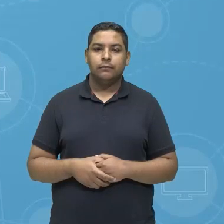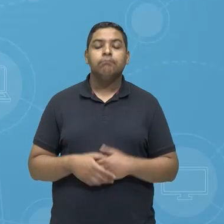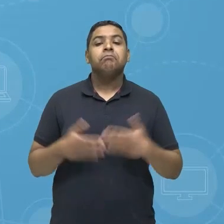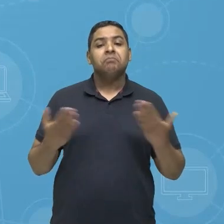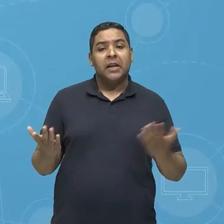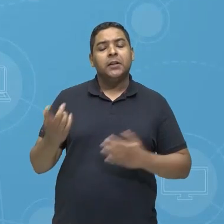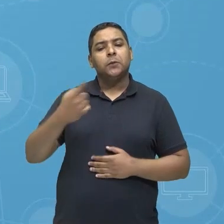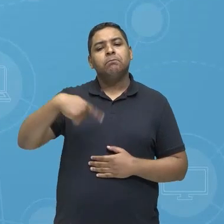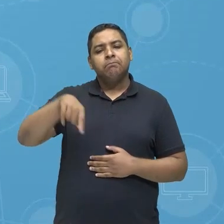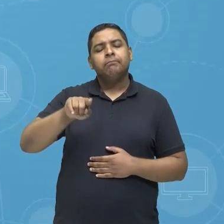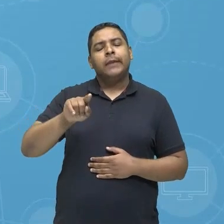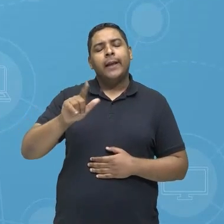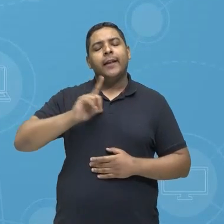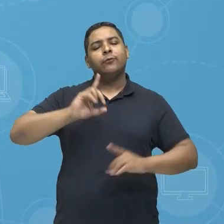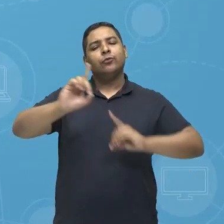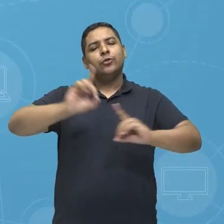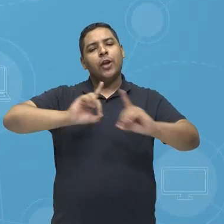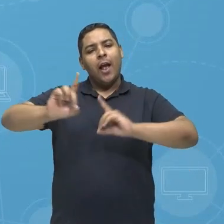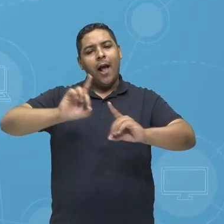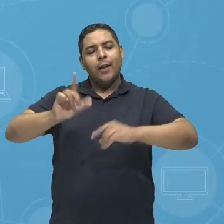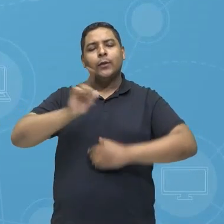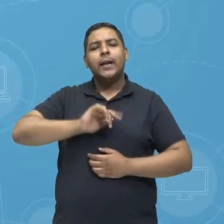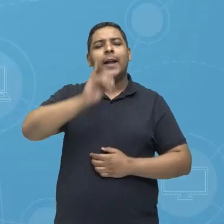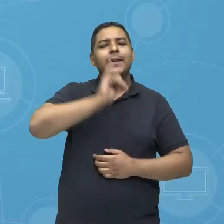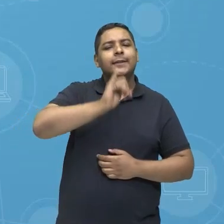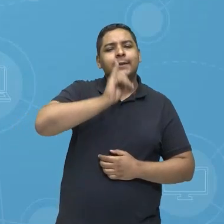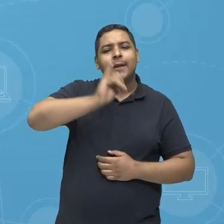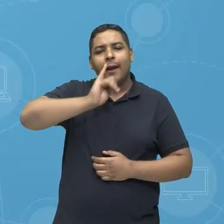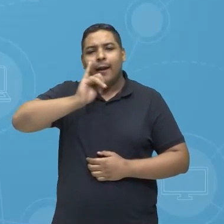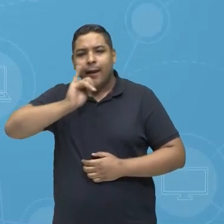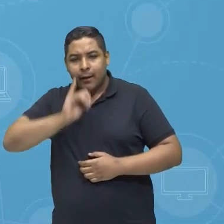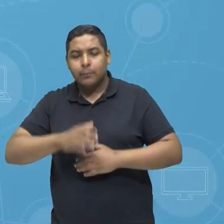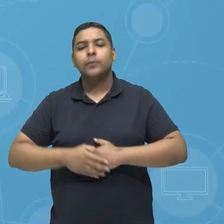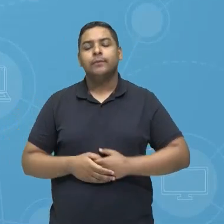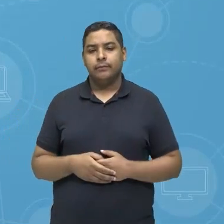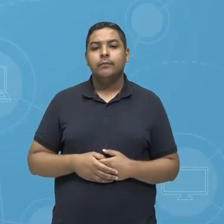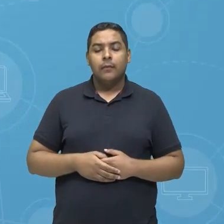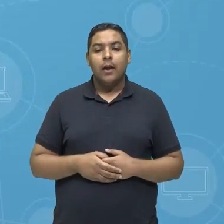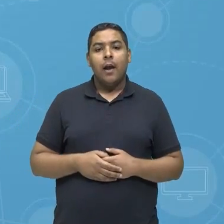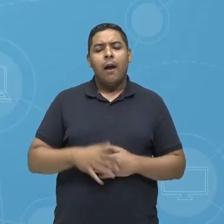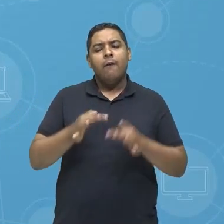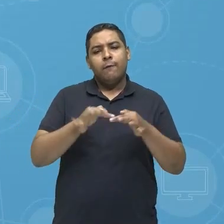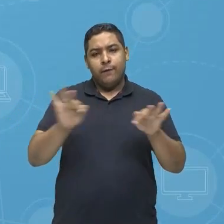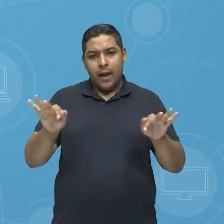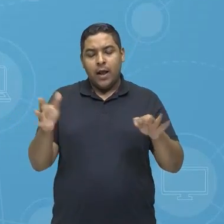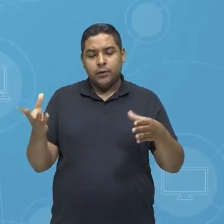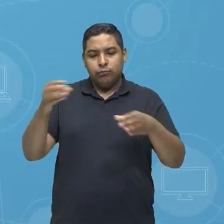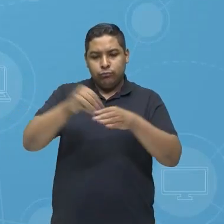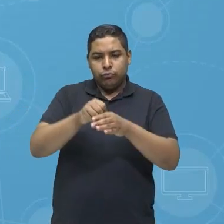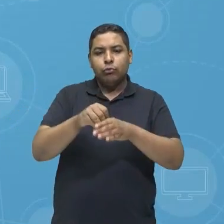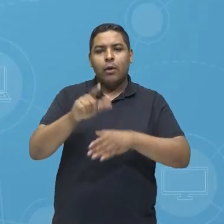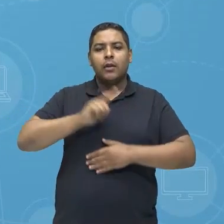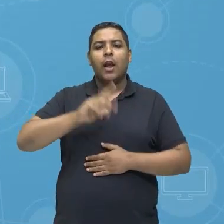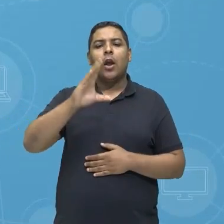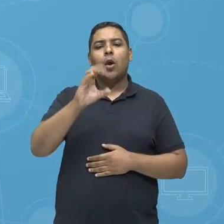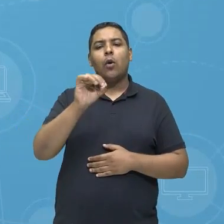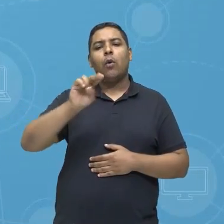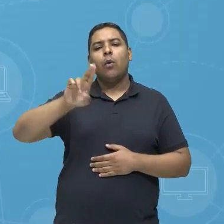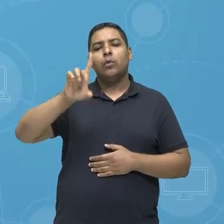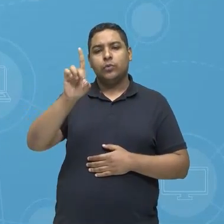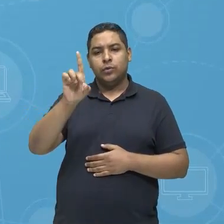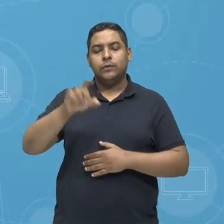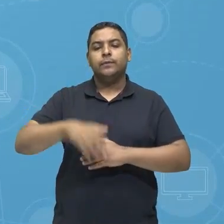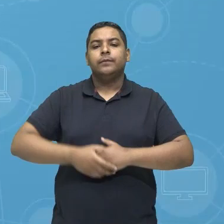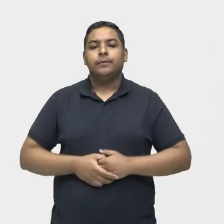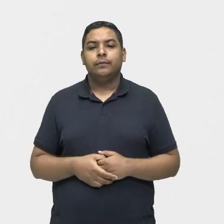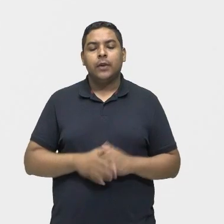Então, gente, nesse dialogue aí nós temos alguns exemplos aí, né, que traz inclusive o could. Agora eu vou explorar essa conversa, esse diálogo